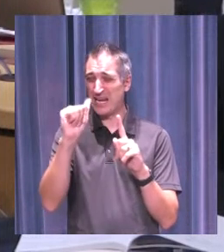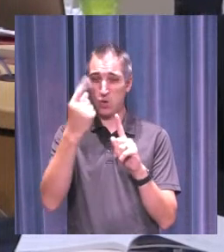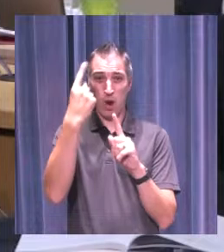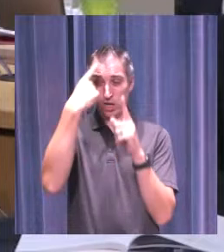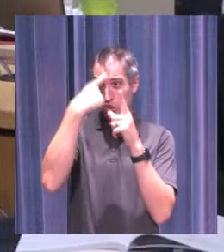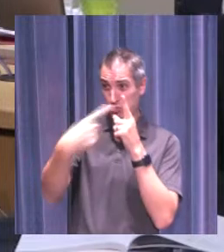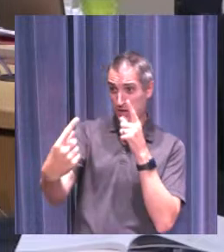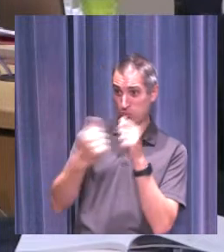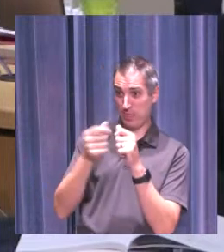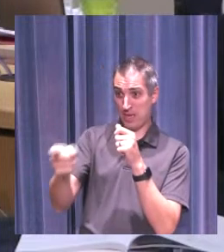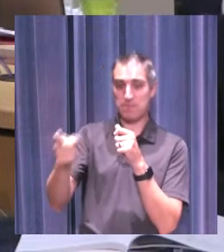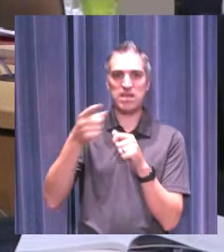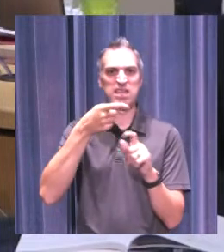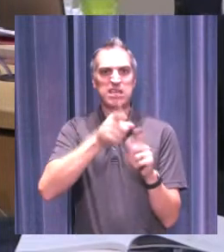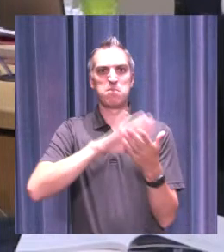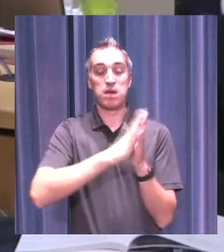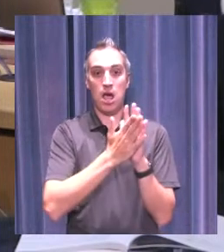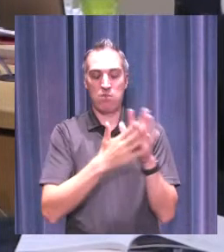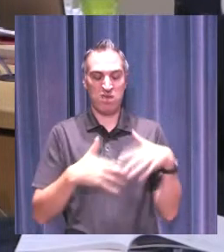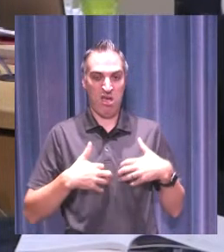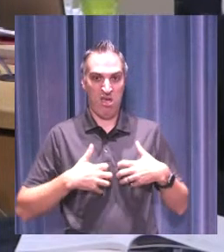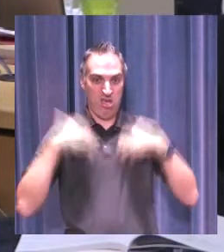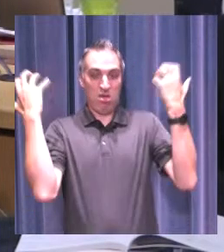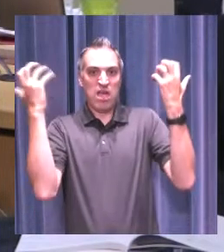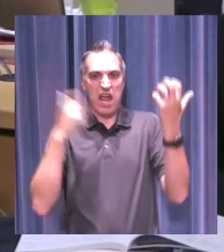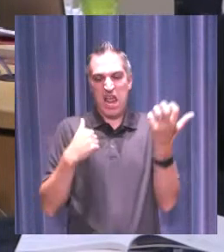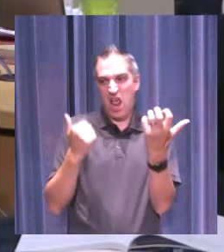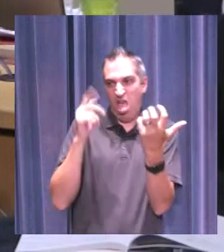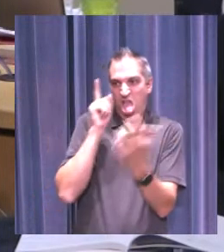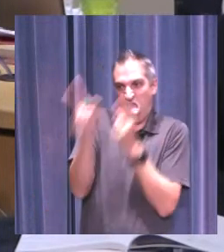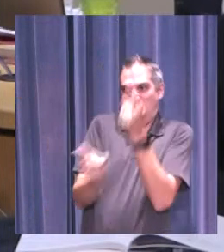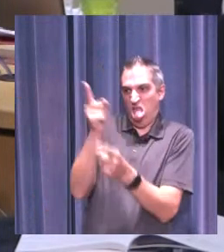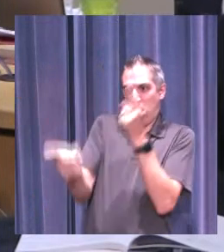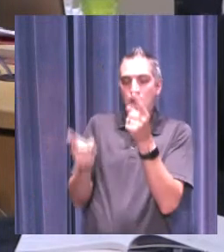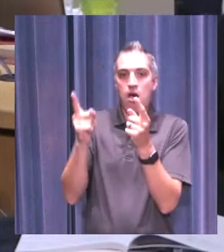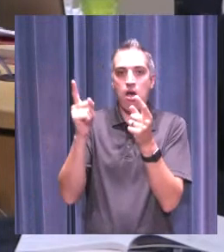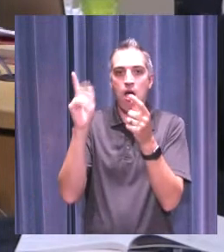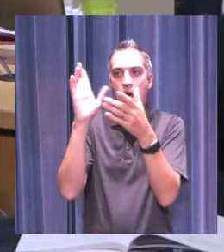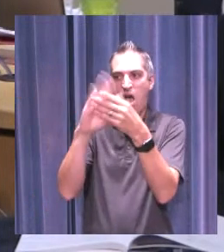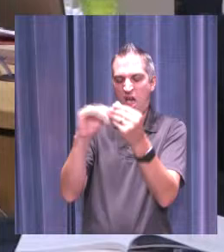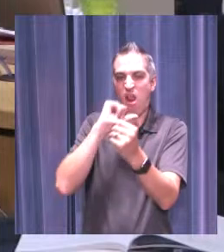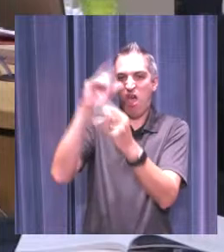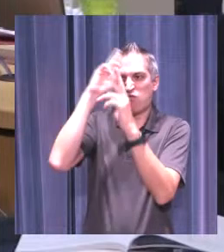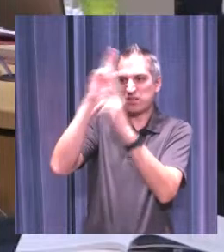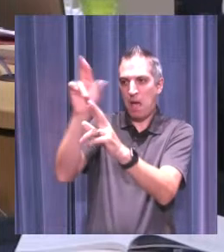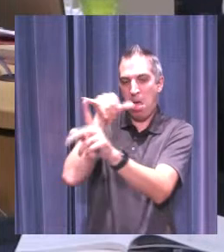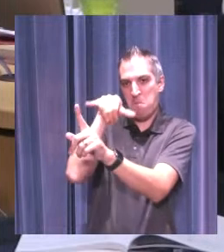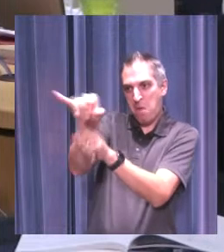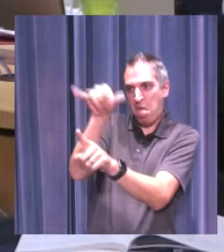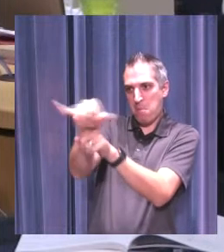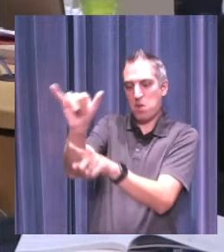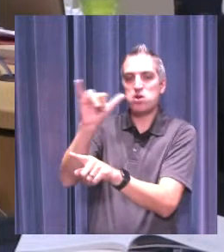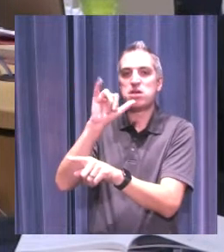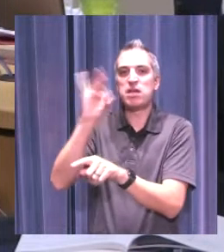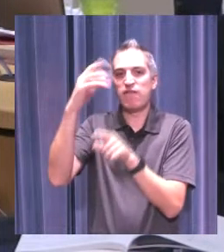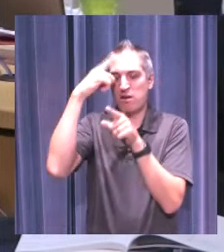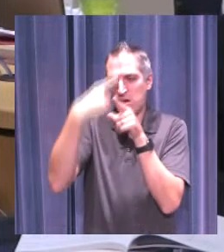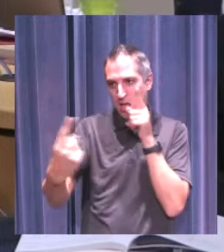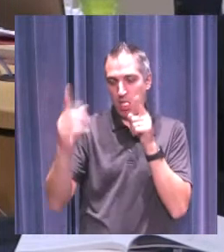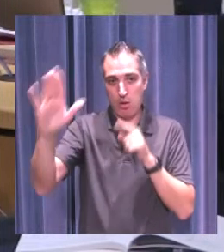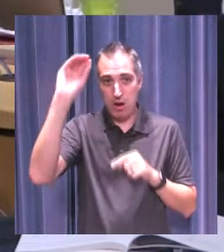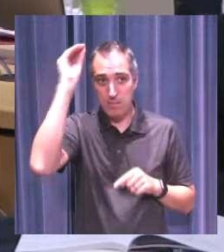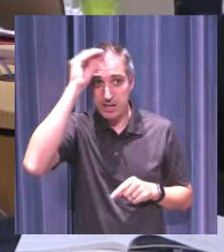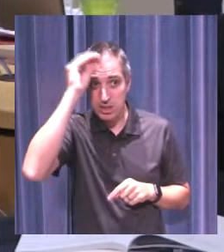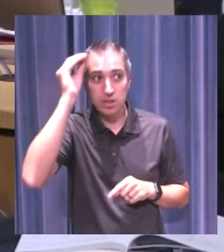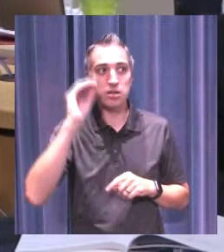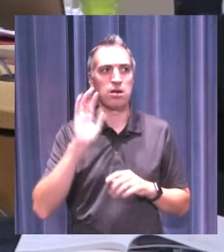him becomes unhinged, he verbally attacks, disrespects, bullies, and belittles whomever refutes his opinion. Also, it